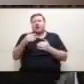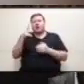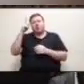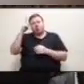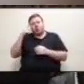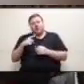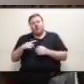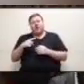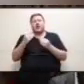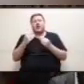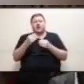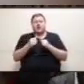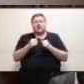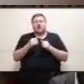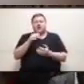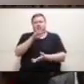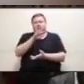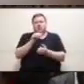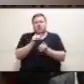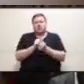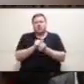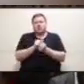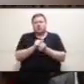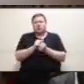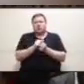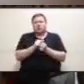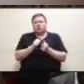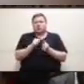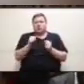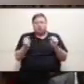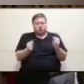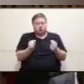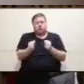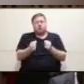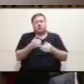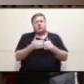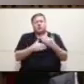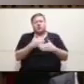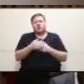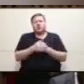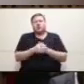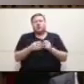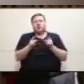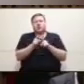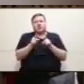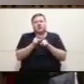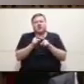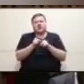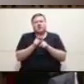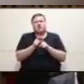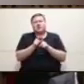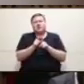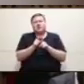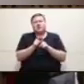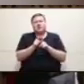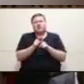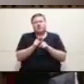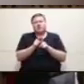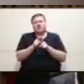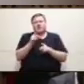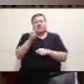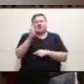continue and conclude the recruitment process. There was also a question raised in relation to